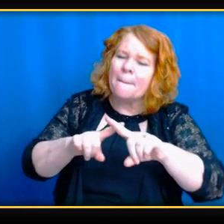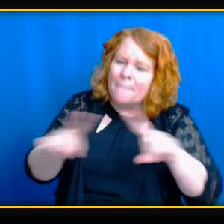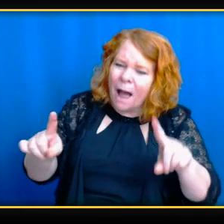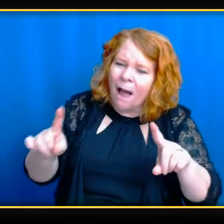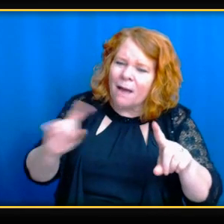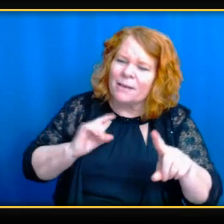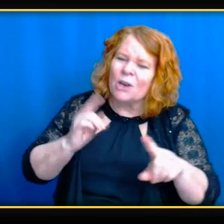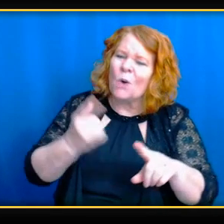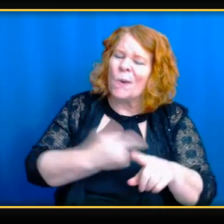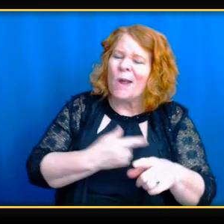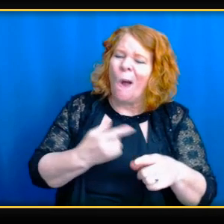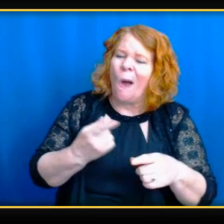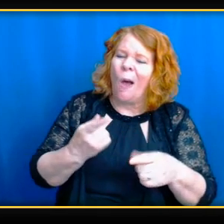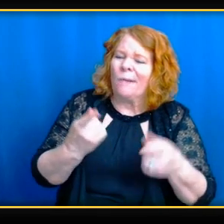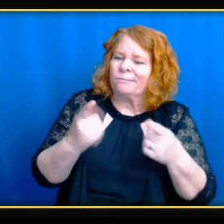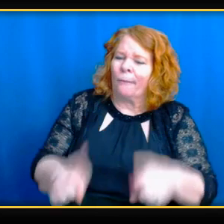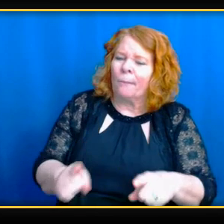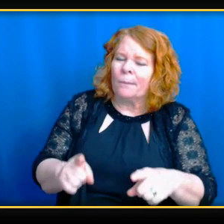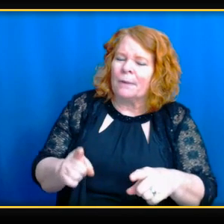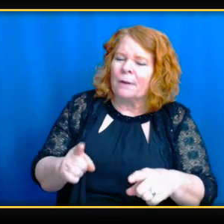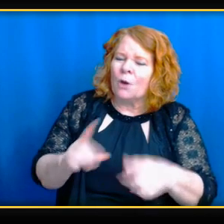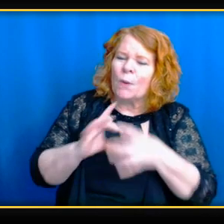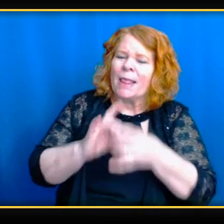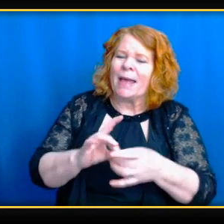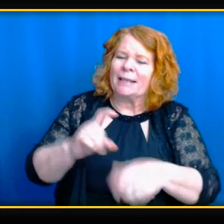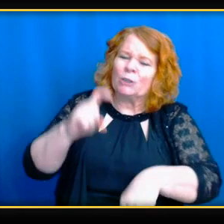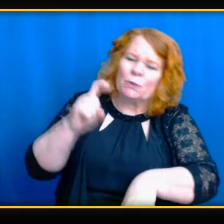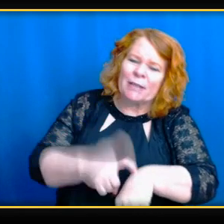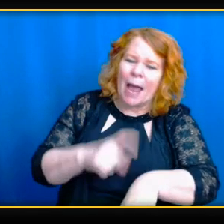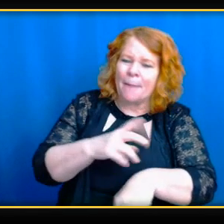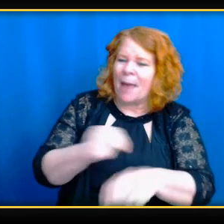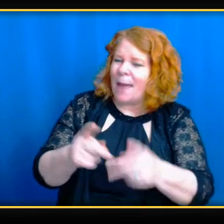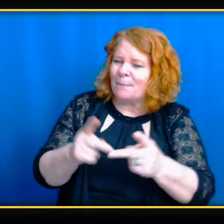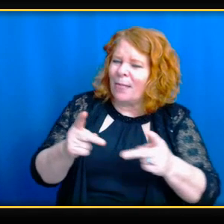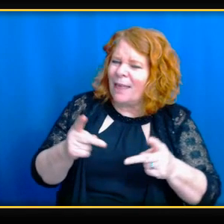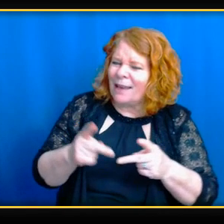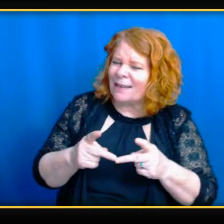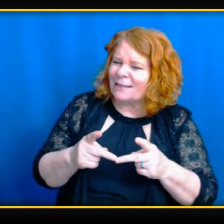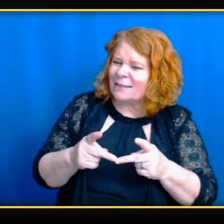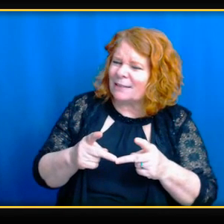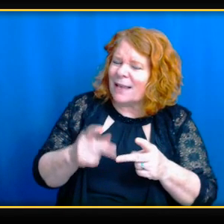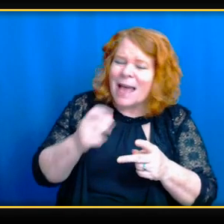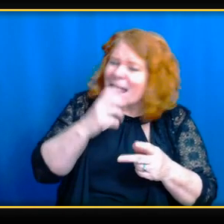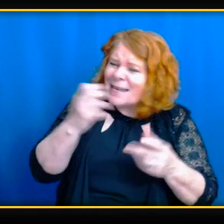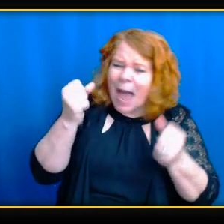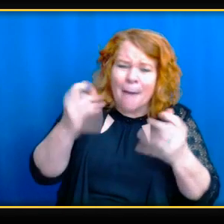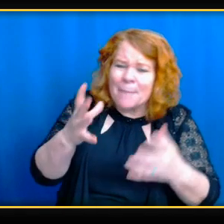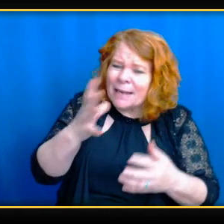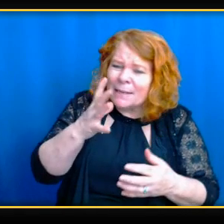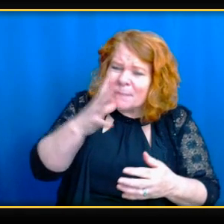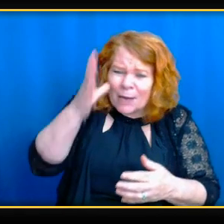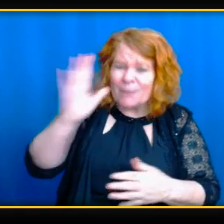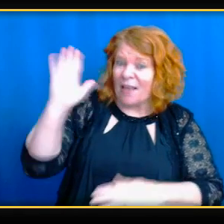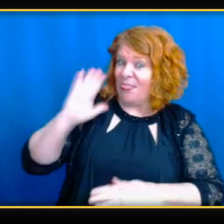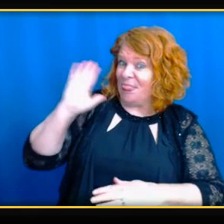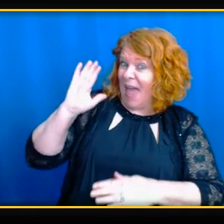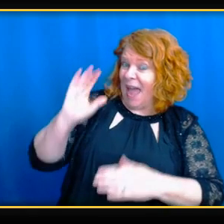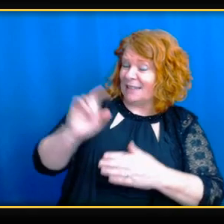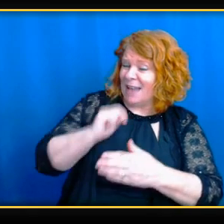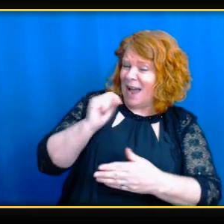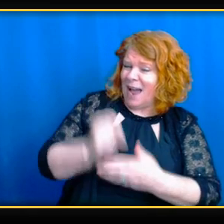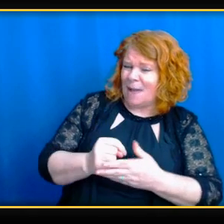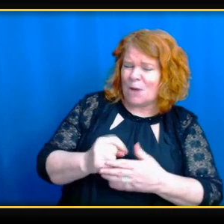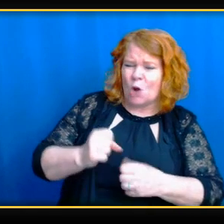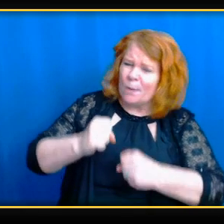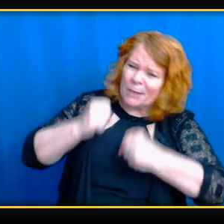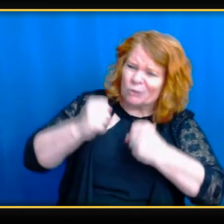of our time and place. Not many parents in that time and in that place would have been such fierce